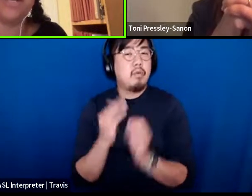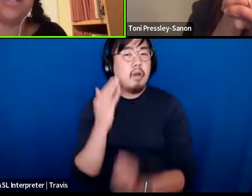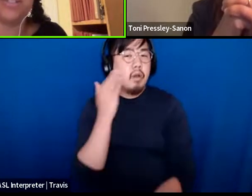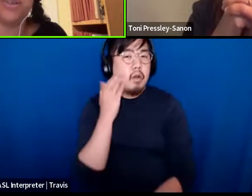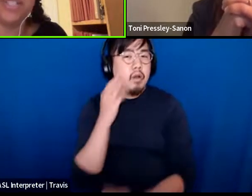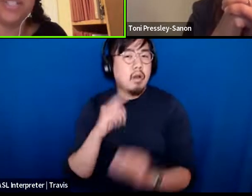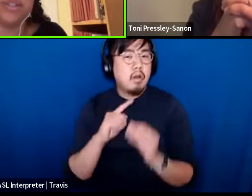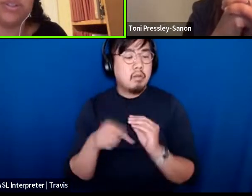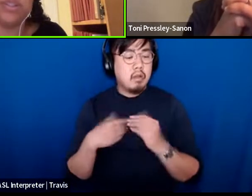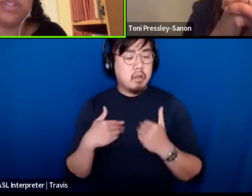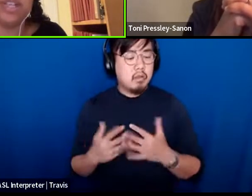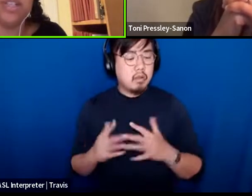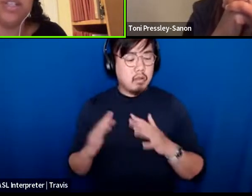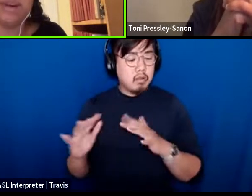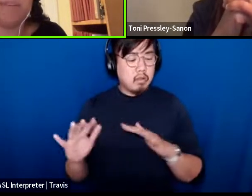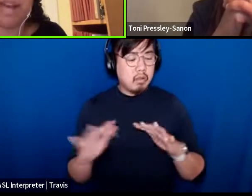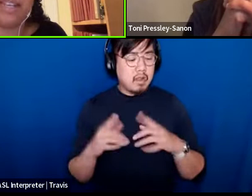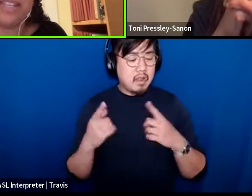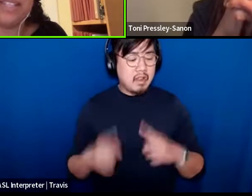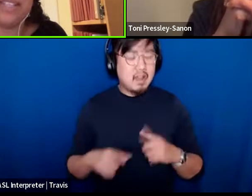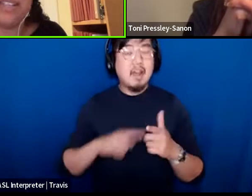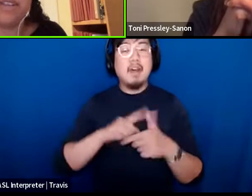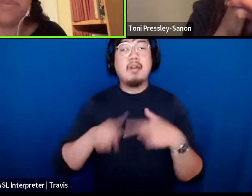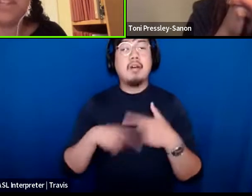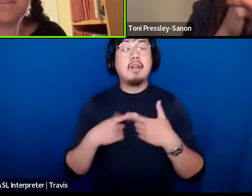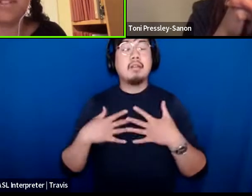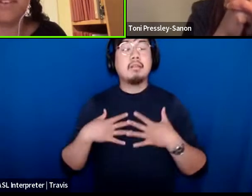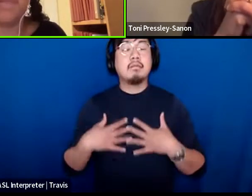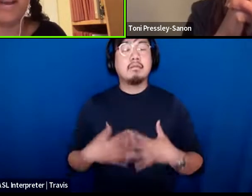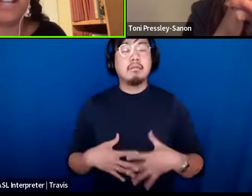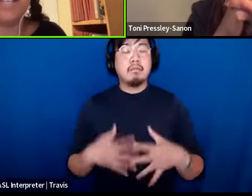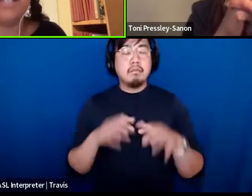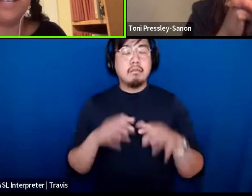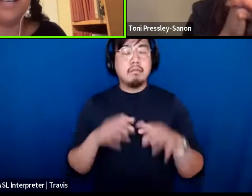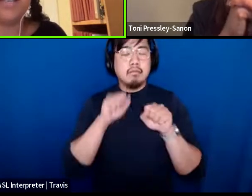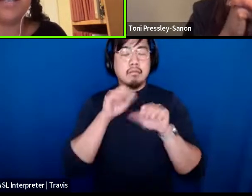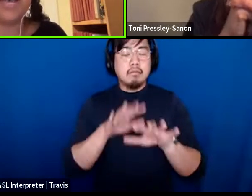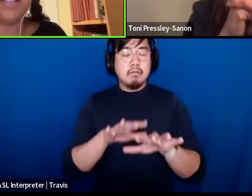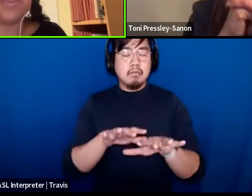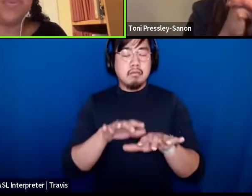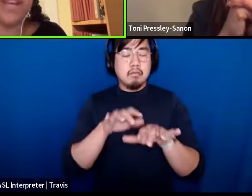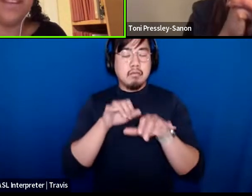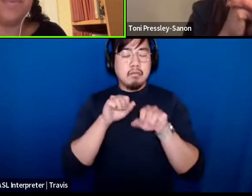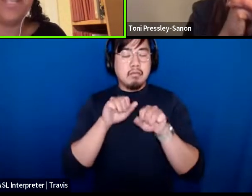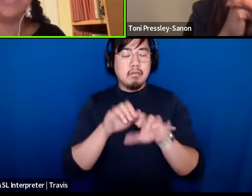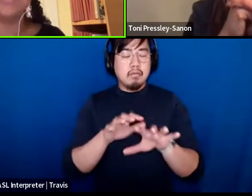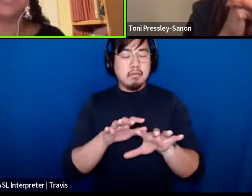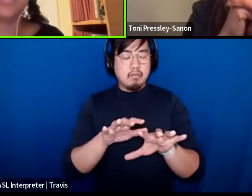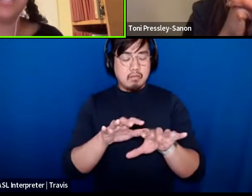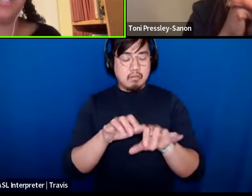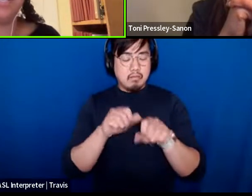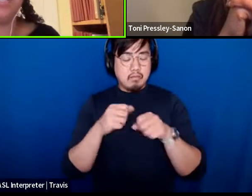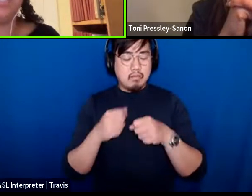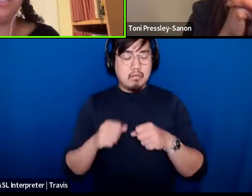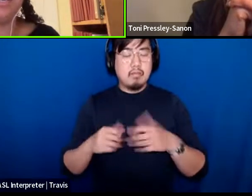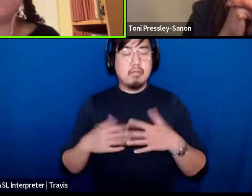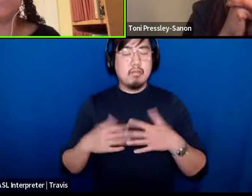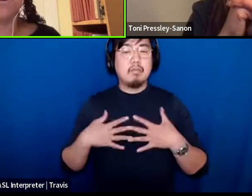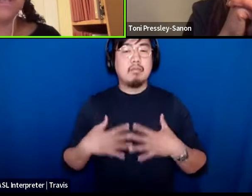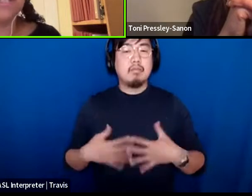settles and we are so attuned to our bodies and the rhythms of our bodies, that's when we can start to